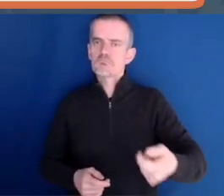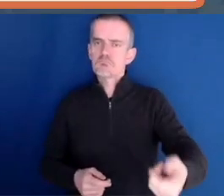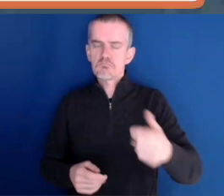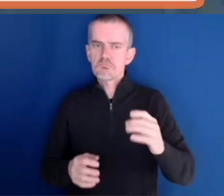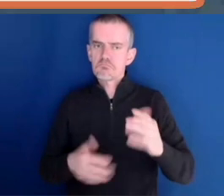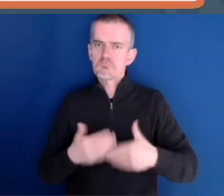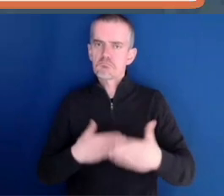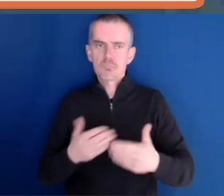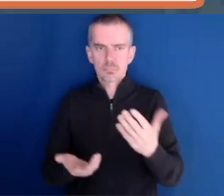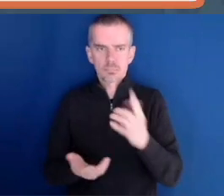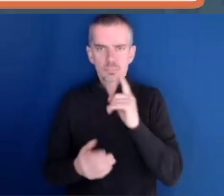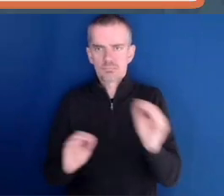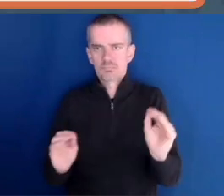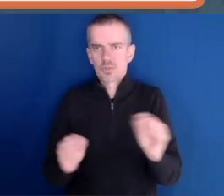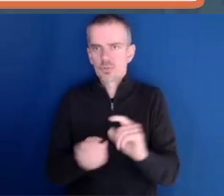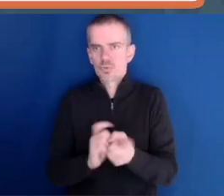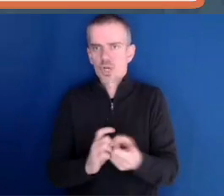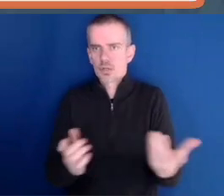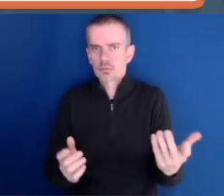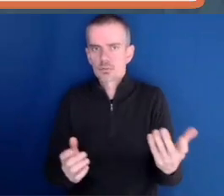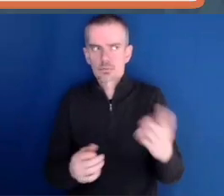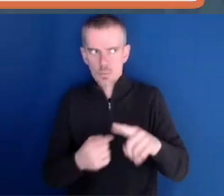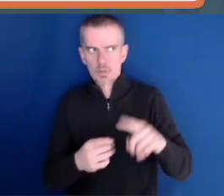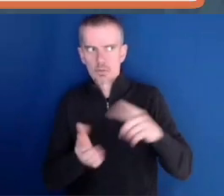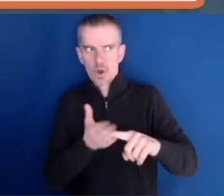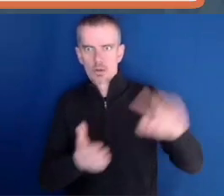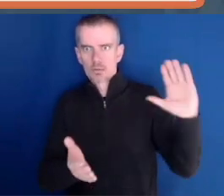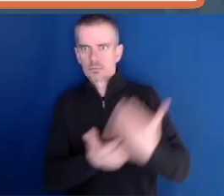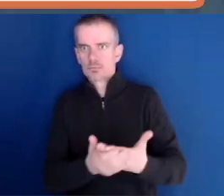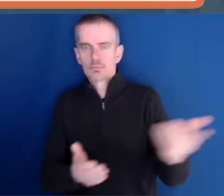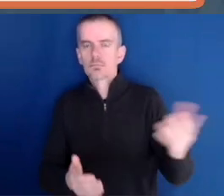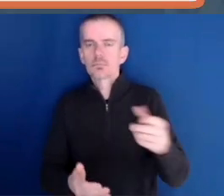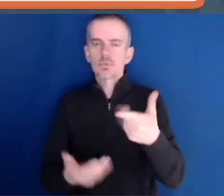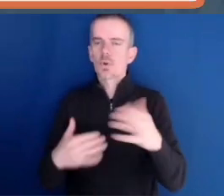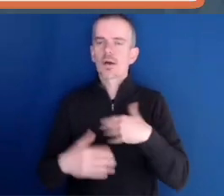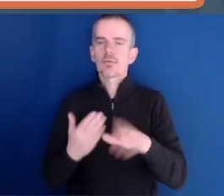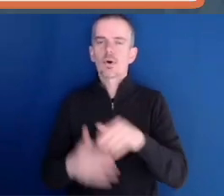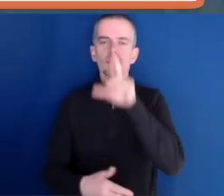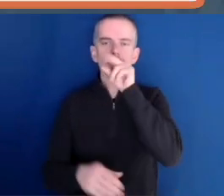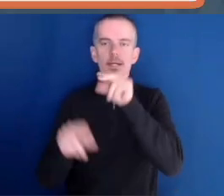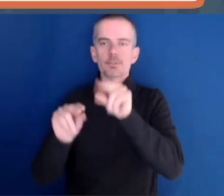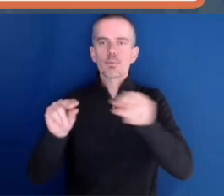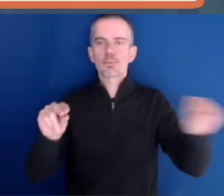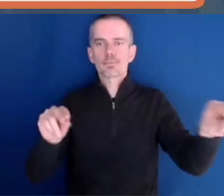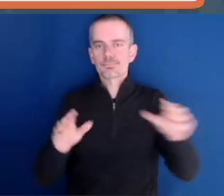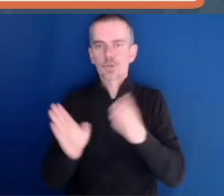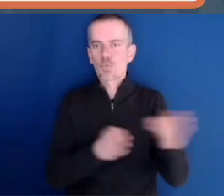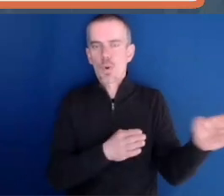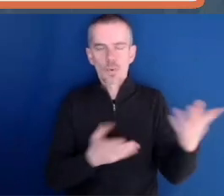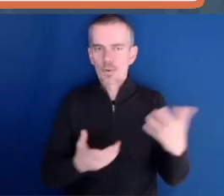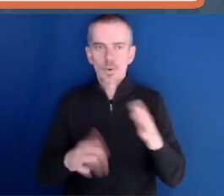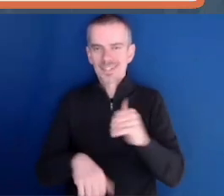really shouldn't have to change anything as the audit approaches, right? Because you've got all your ducks in a row. You've set your systems up for